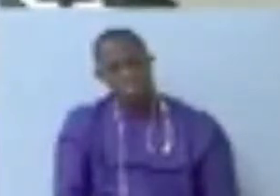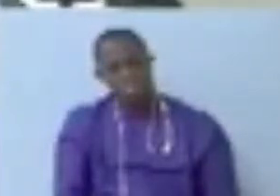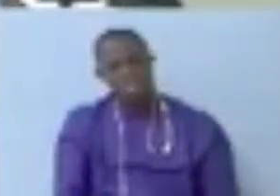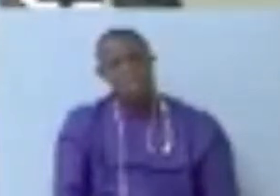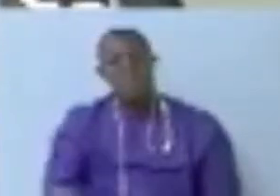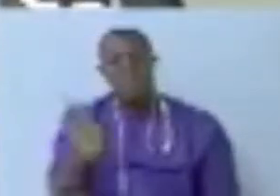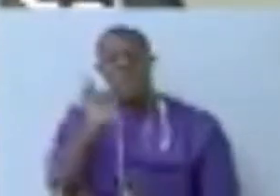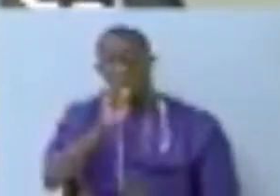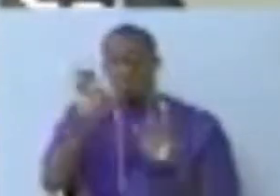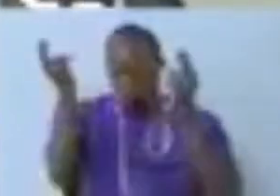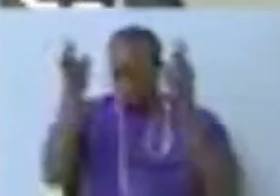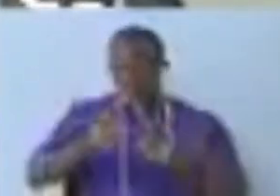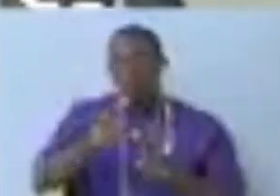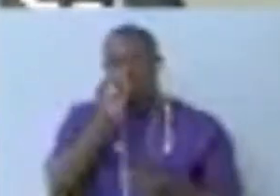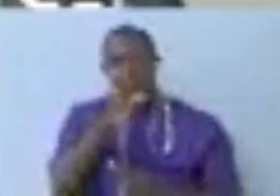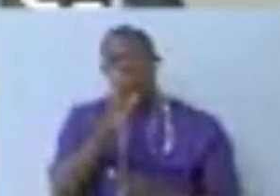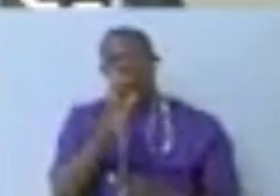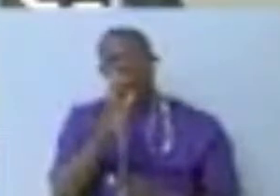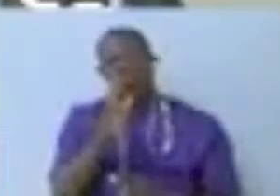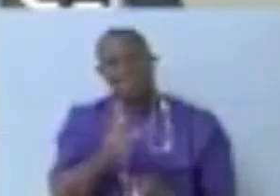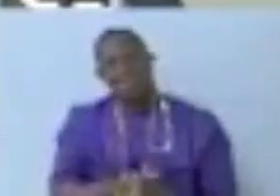That is what the law says.